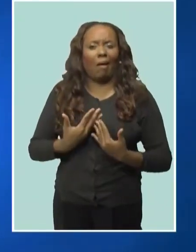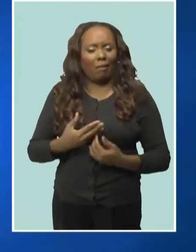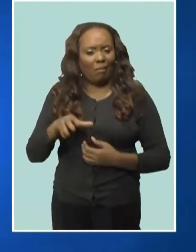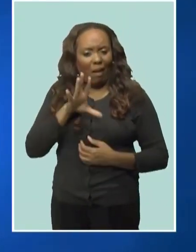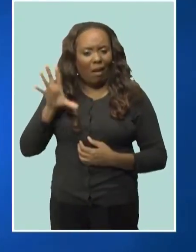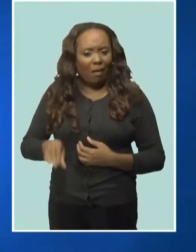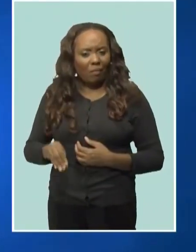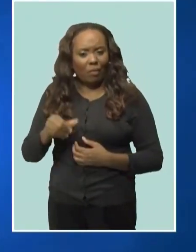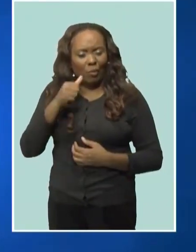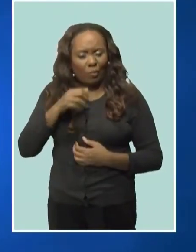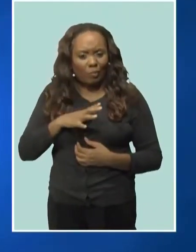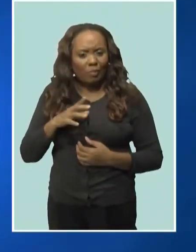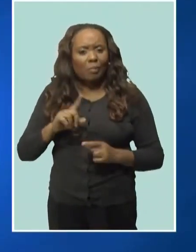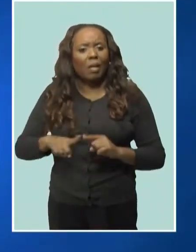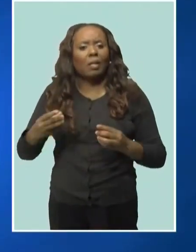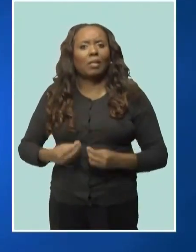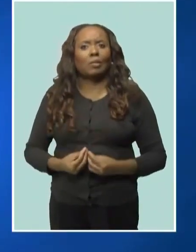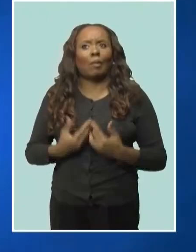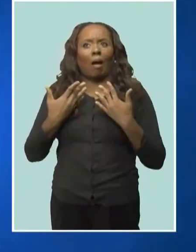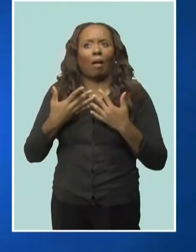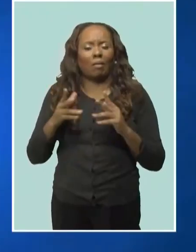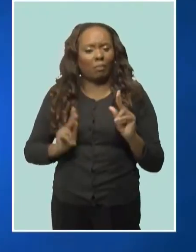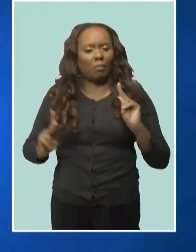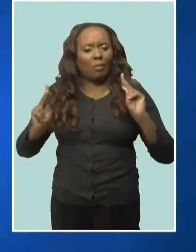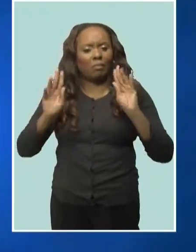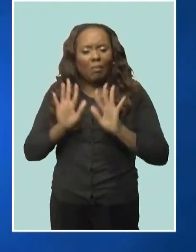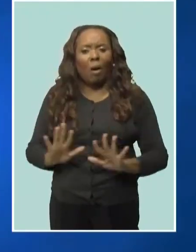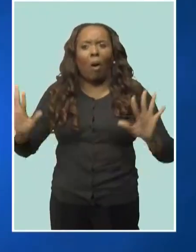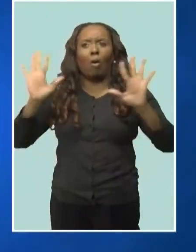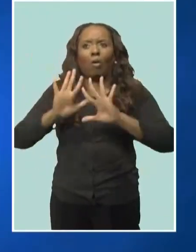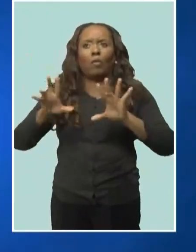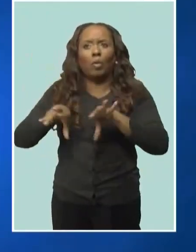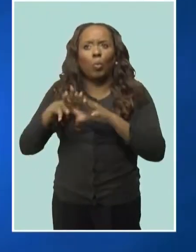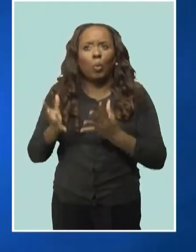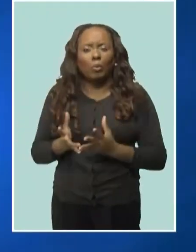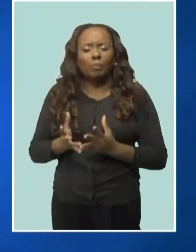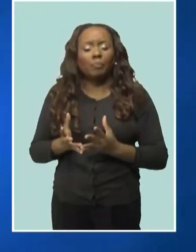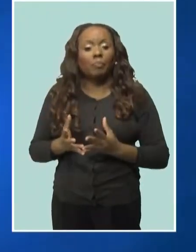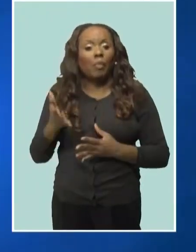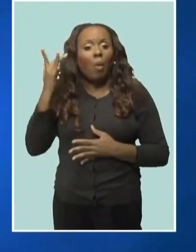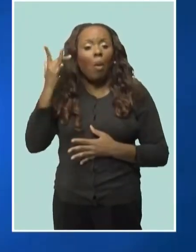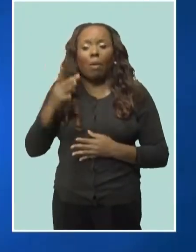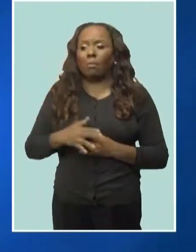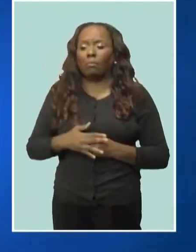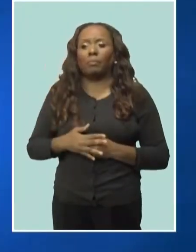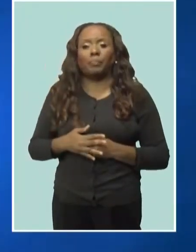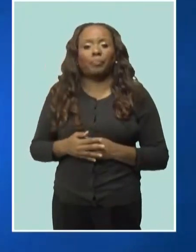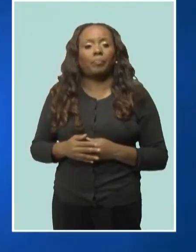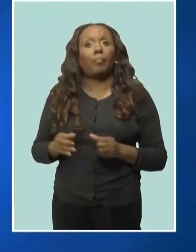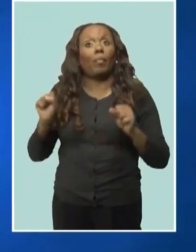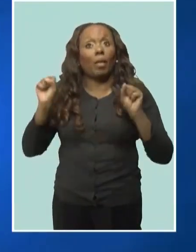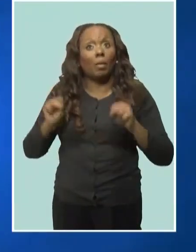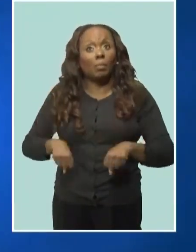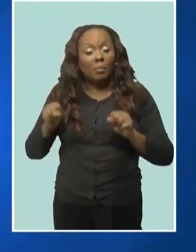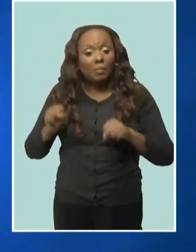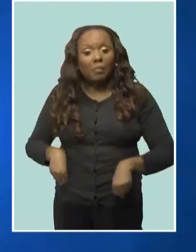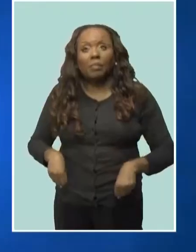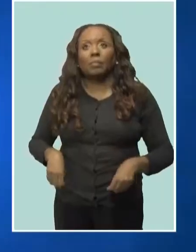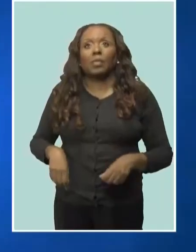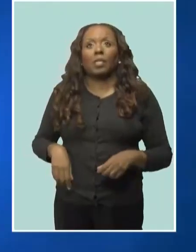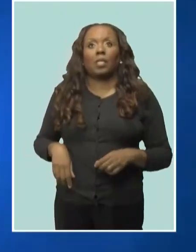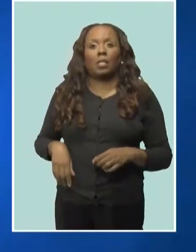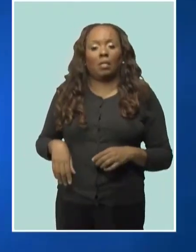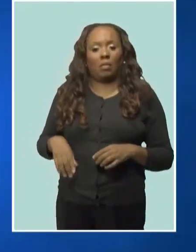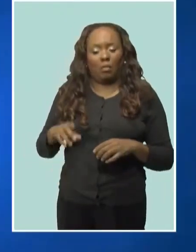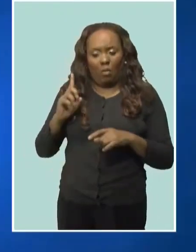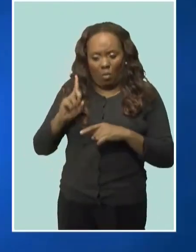Africa, but the people of the world, recognizing that it is possible to build out of the